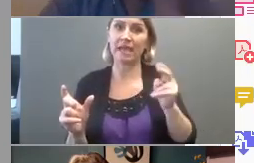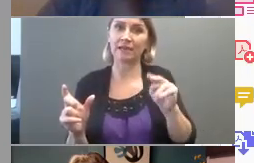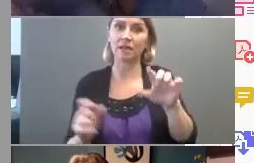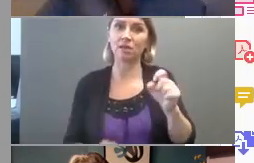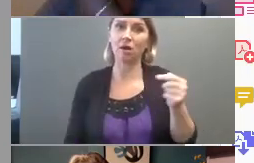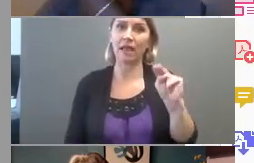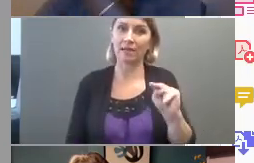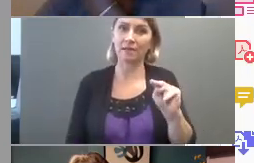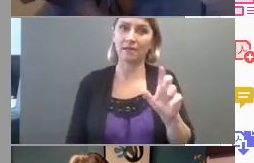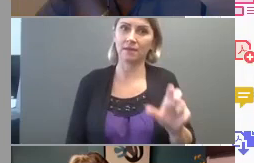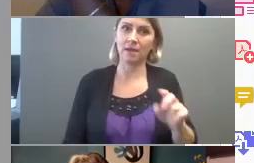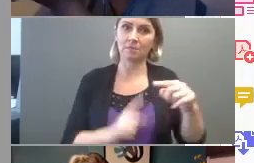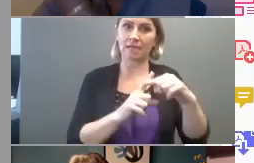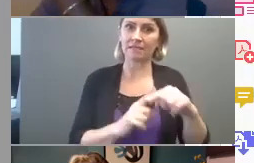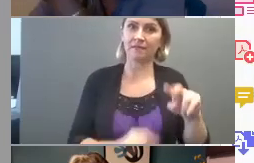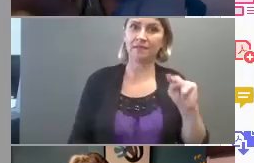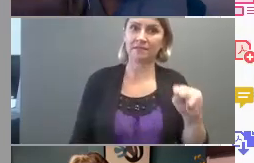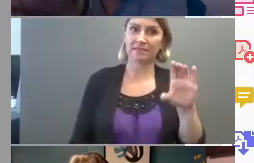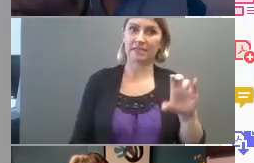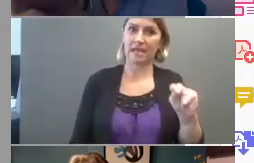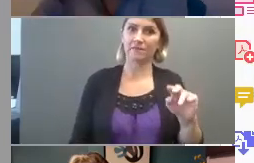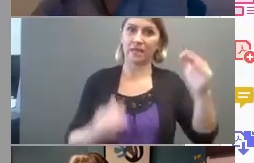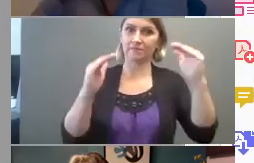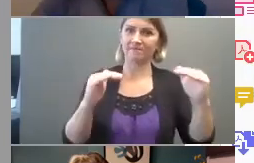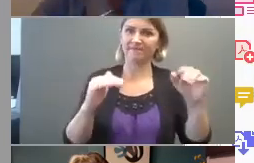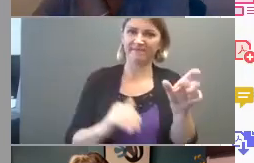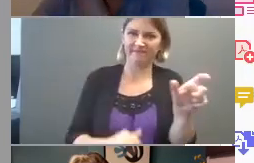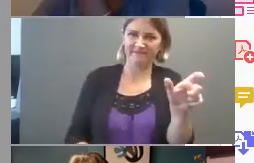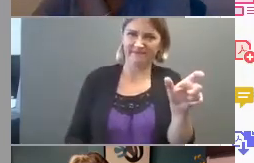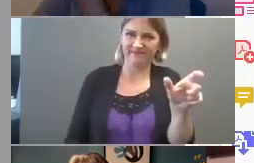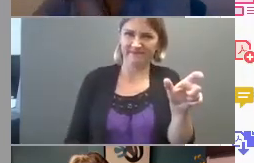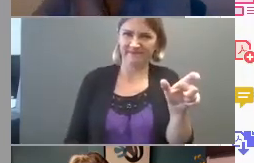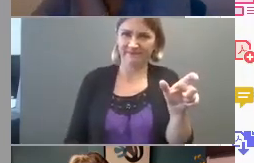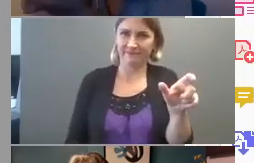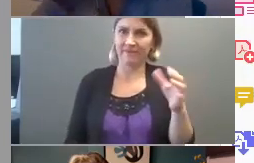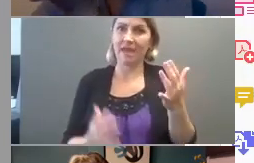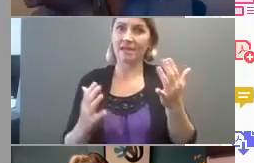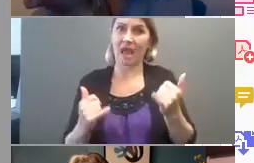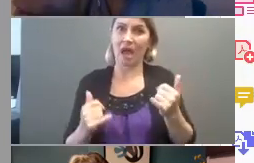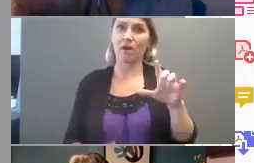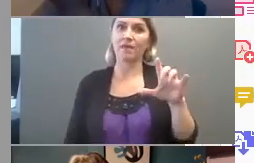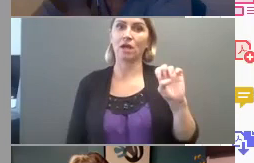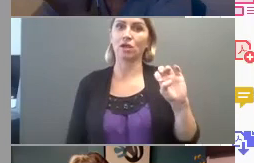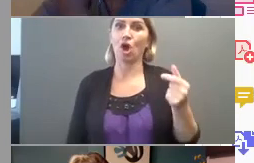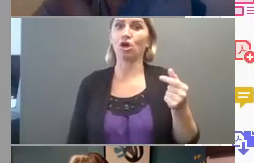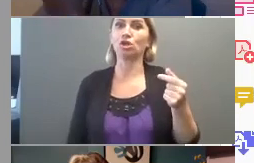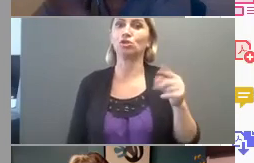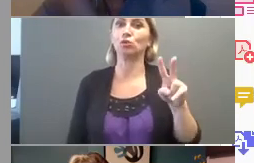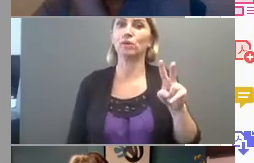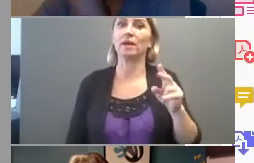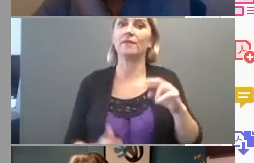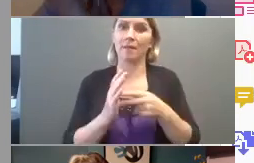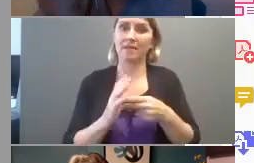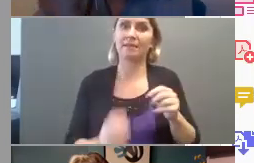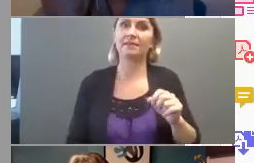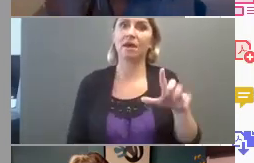n plus of 2 by 3 Cn log 2. And now 2 by 3 Cn log 2 essentially means 2 by 3 Cn,